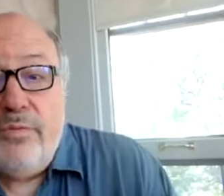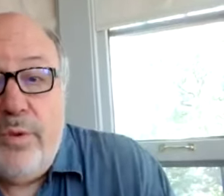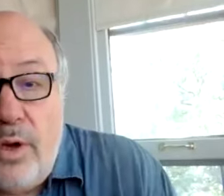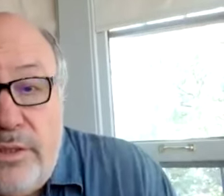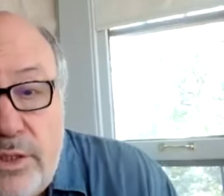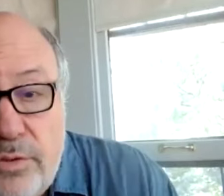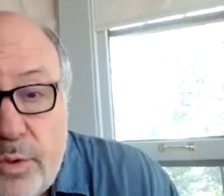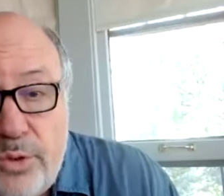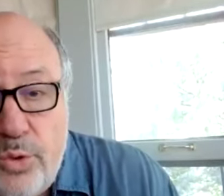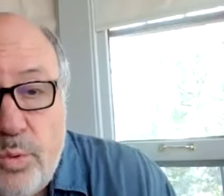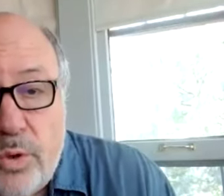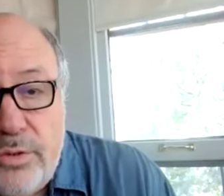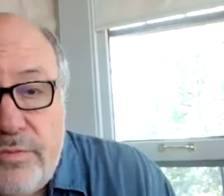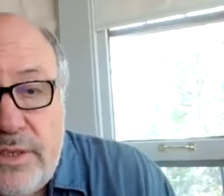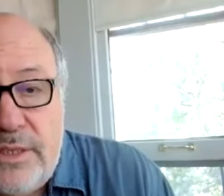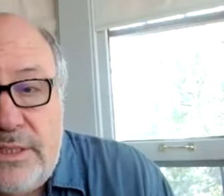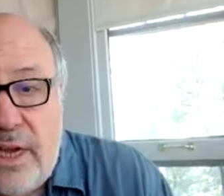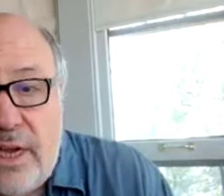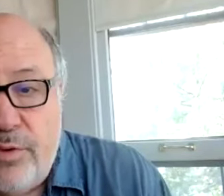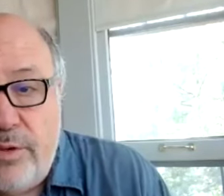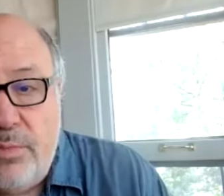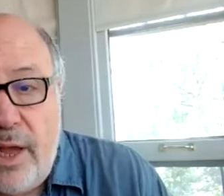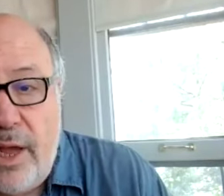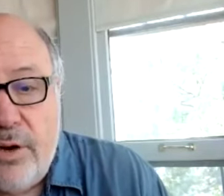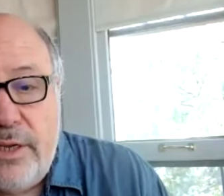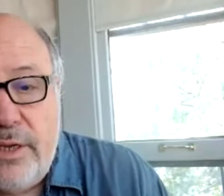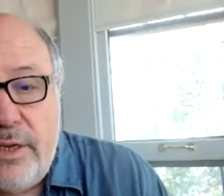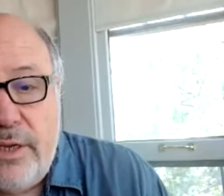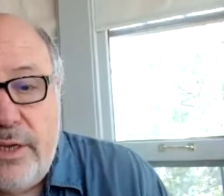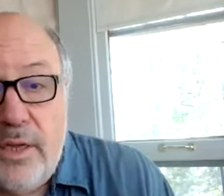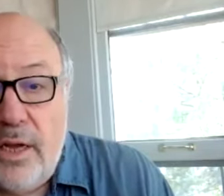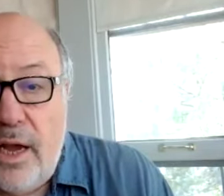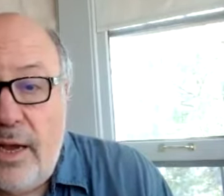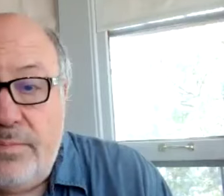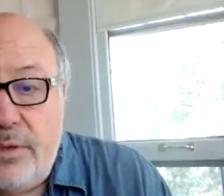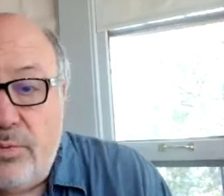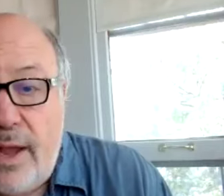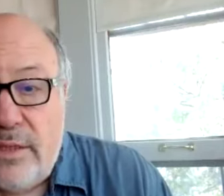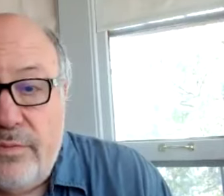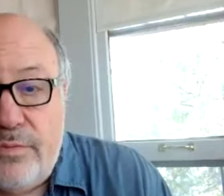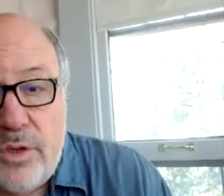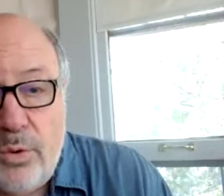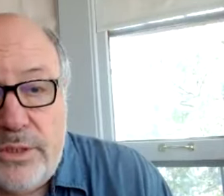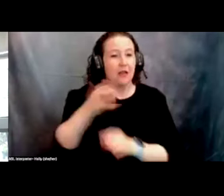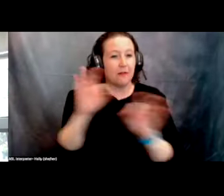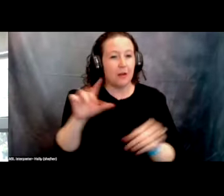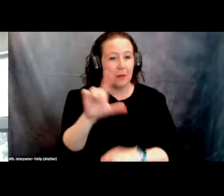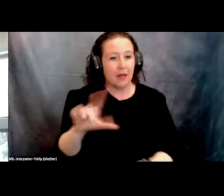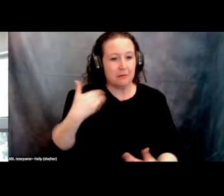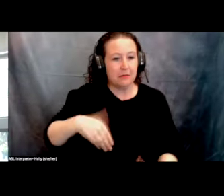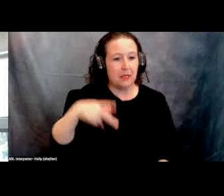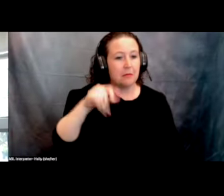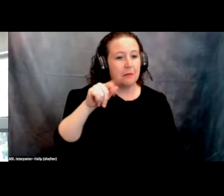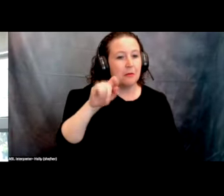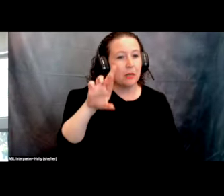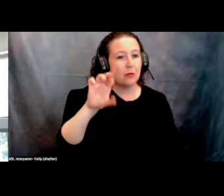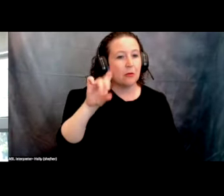Welcome, everyone, to the virtual world of the East Side Freedom Library. I'm Peter Ratcliffe, the co-executive